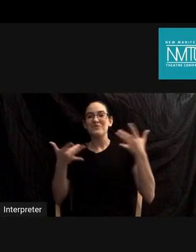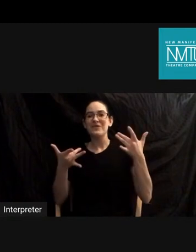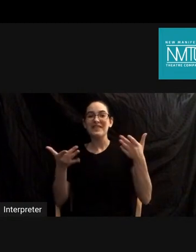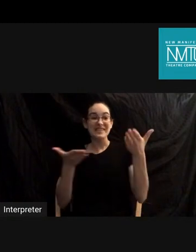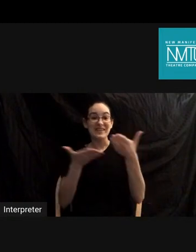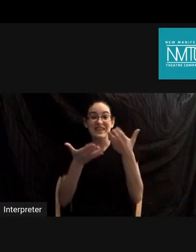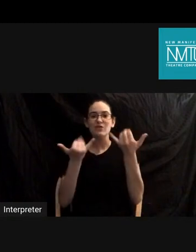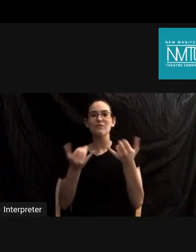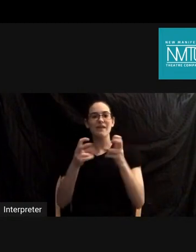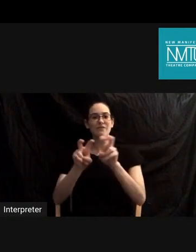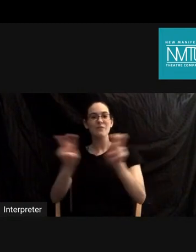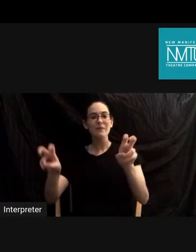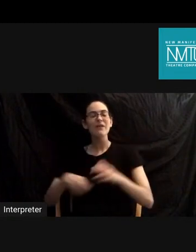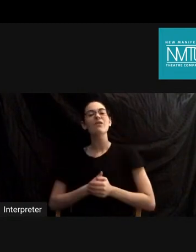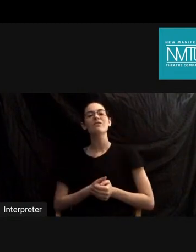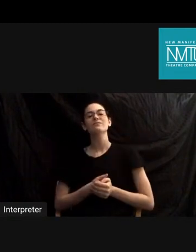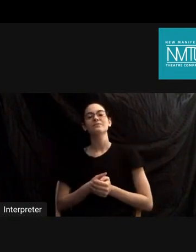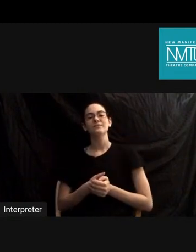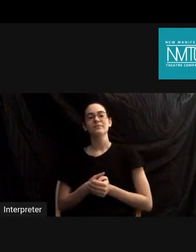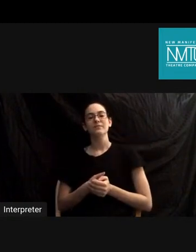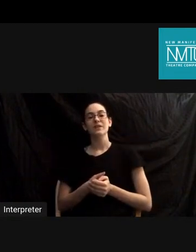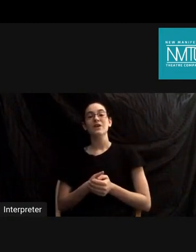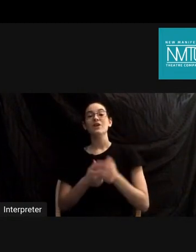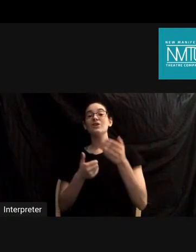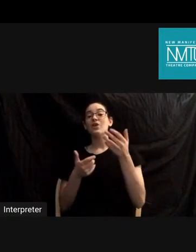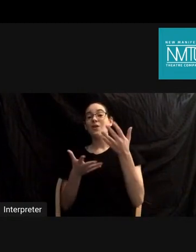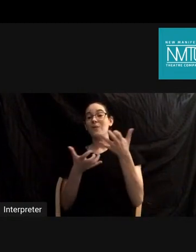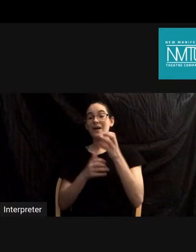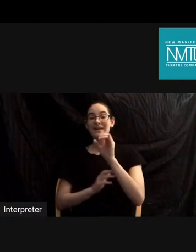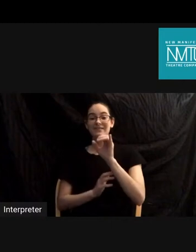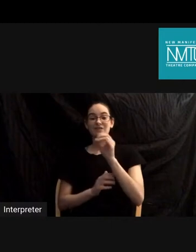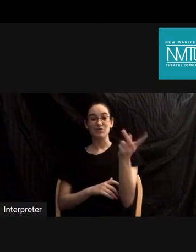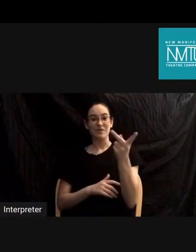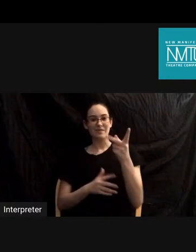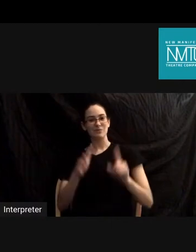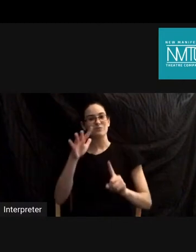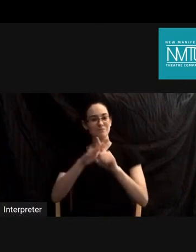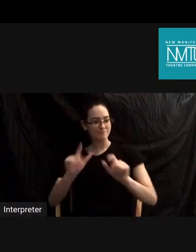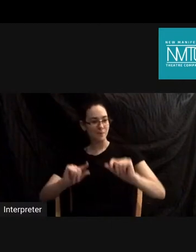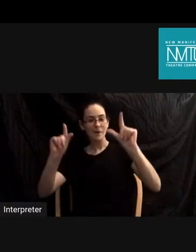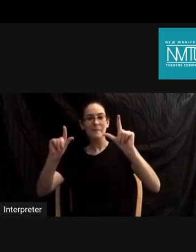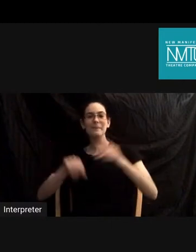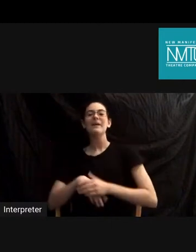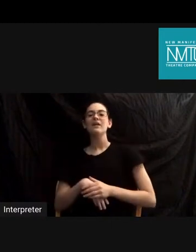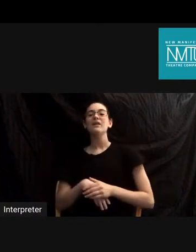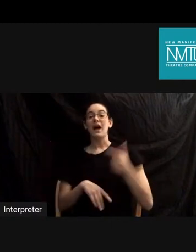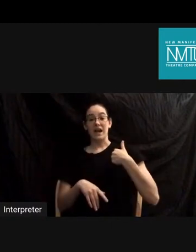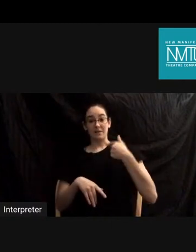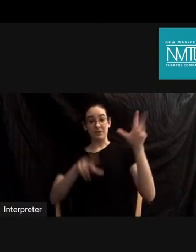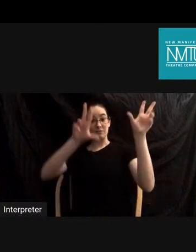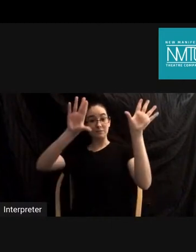on our panel today. So I'd like to go ahead and bring Iyvon and Rudy in. I'll pop back up towards the end of